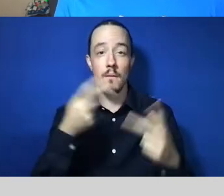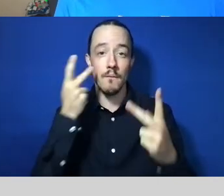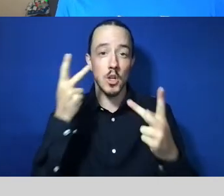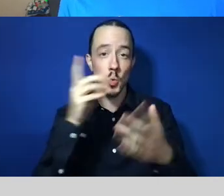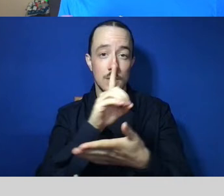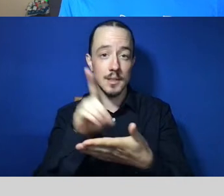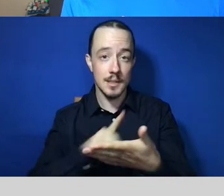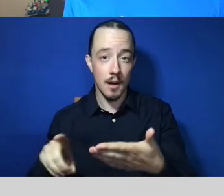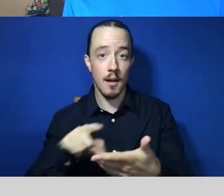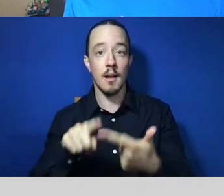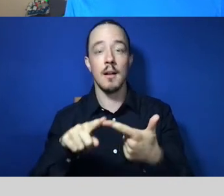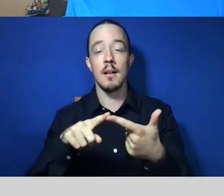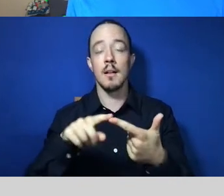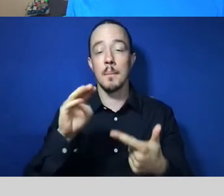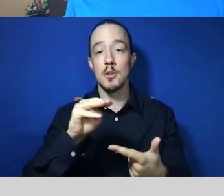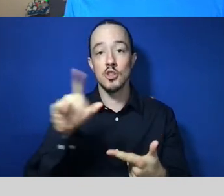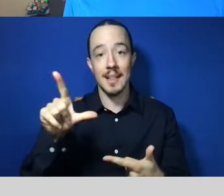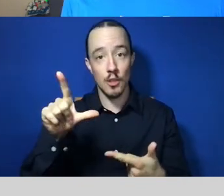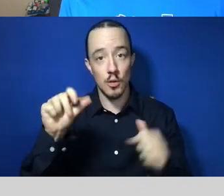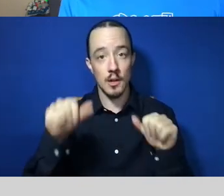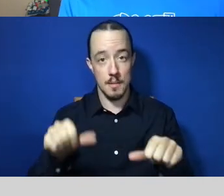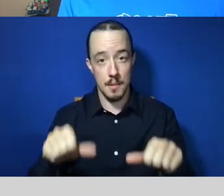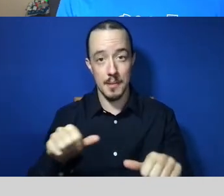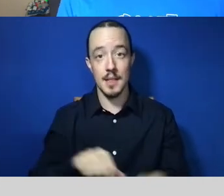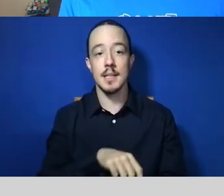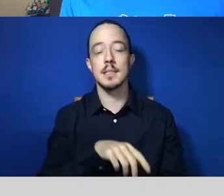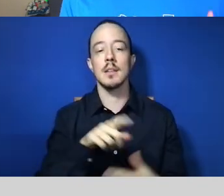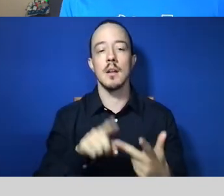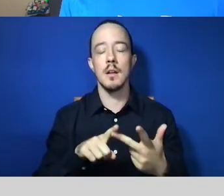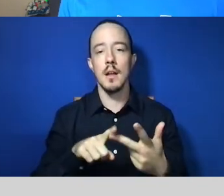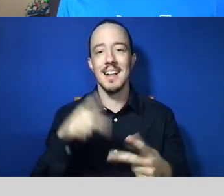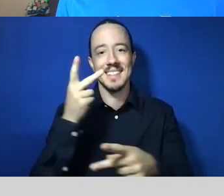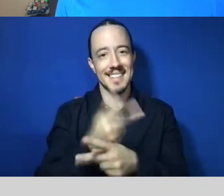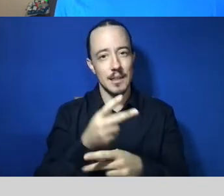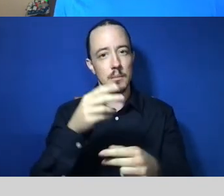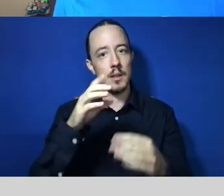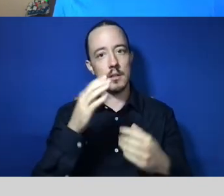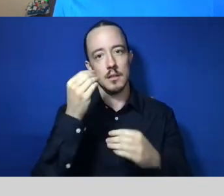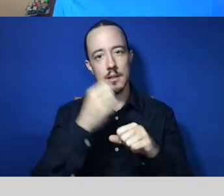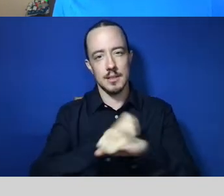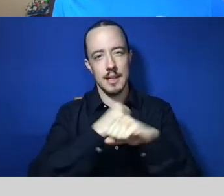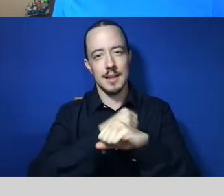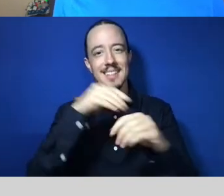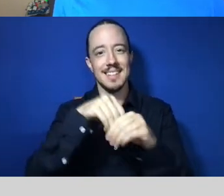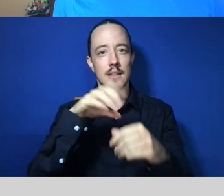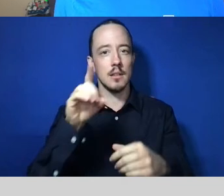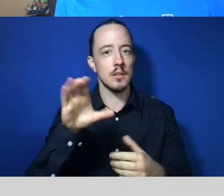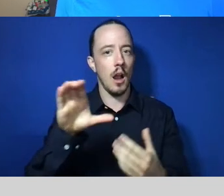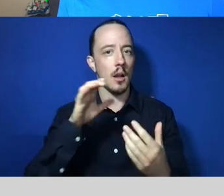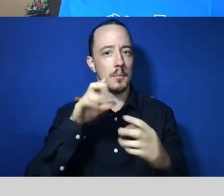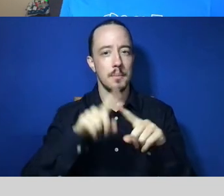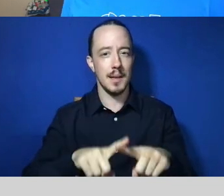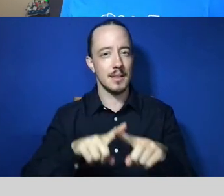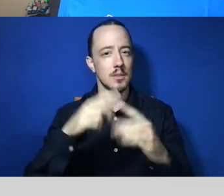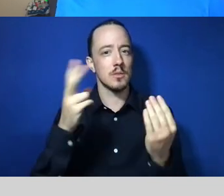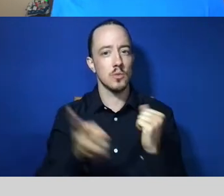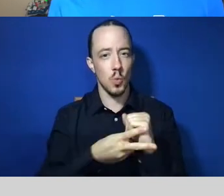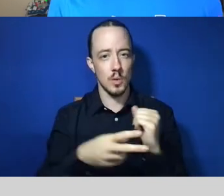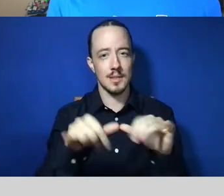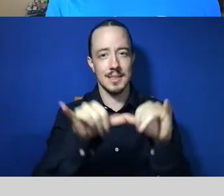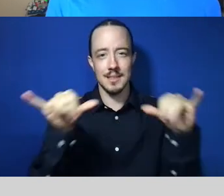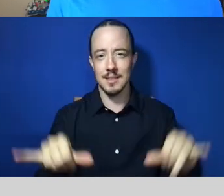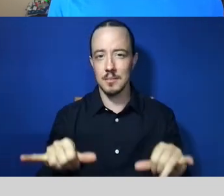powerful visualization and machine learning capabilities, all while still keeping that data in a document-based storage system that makes